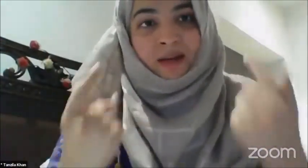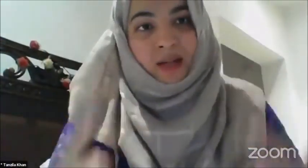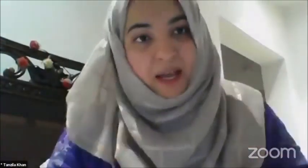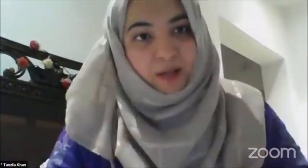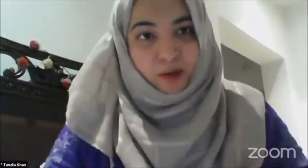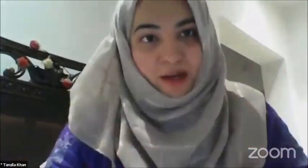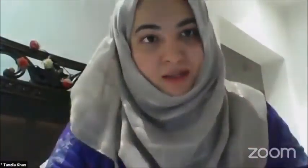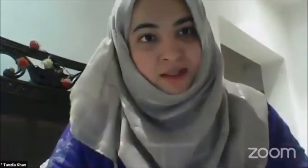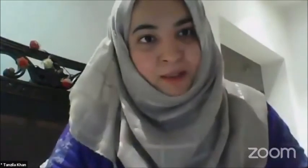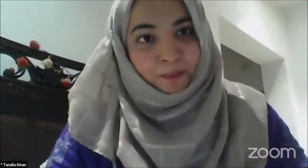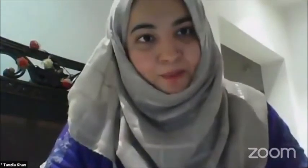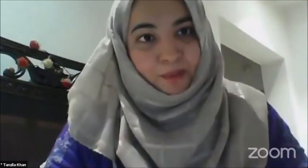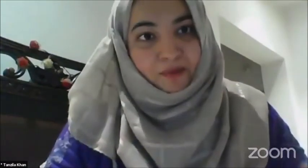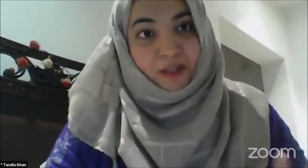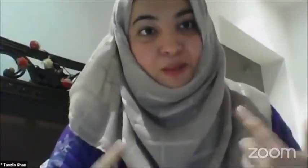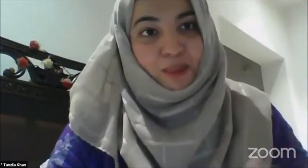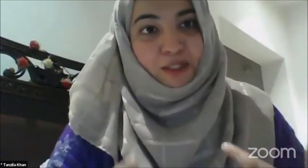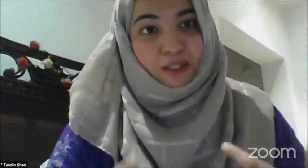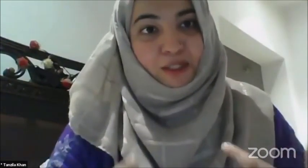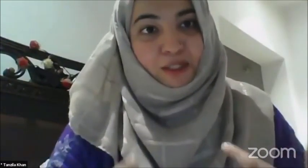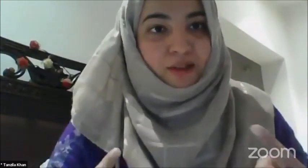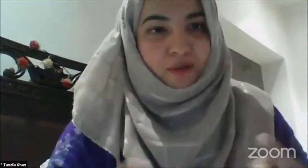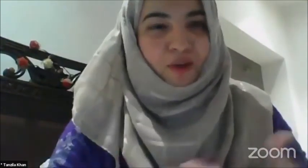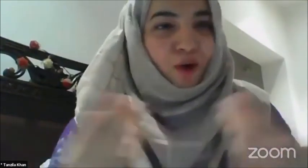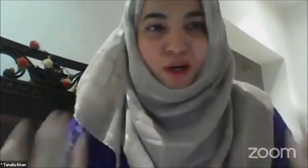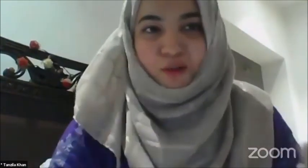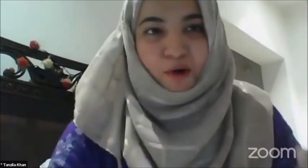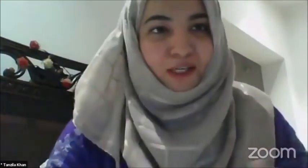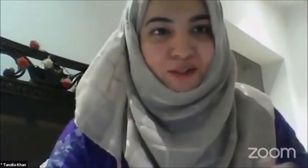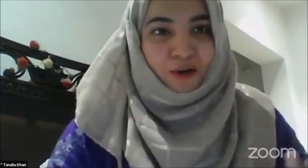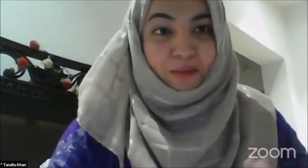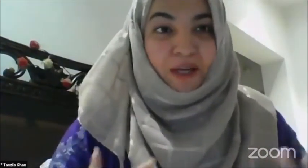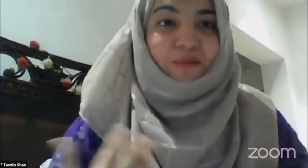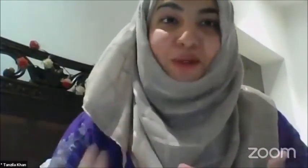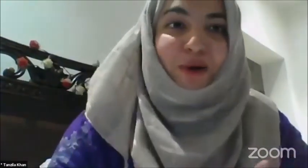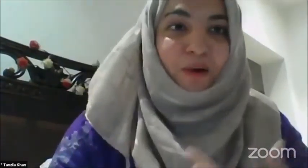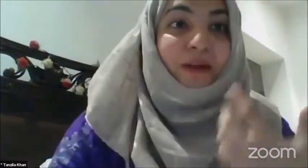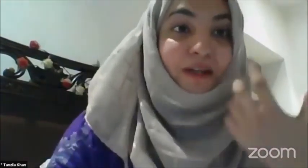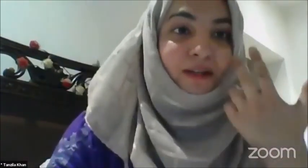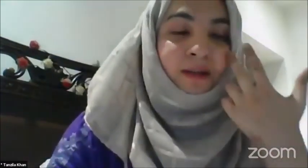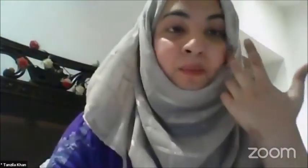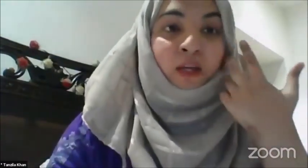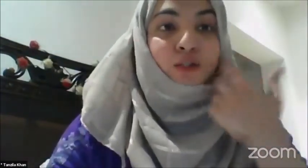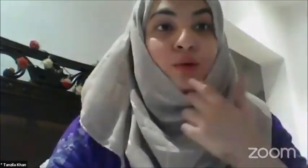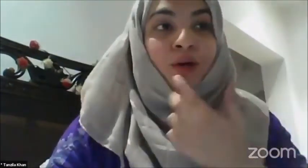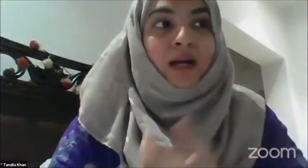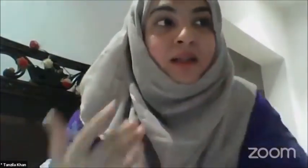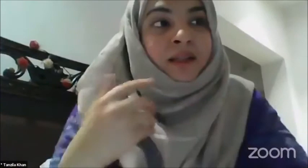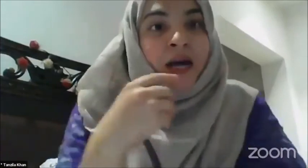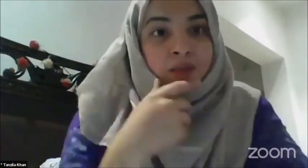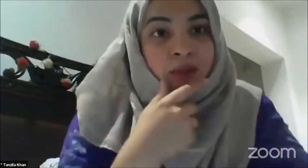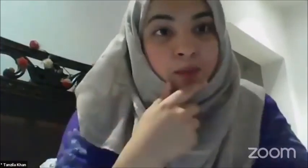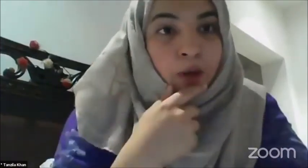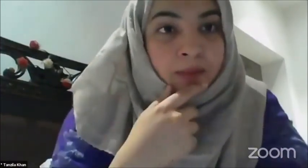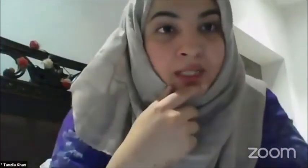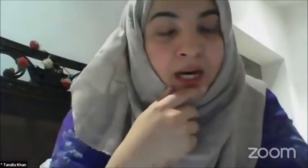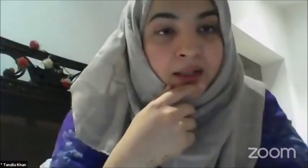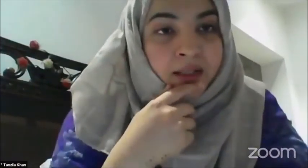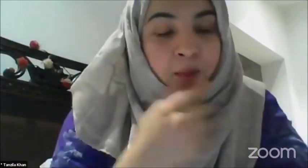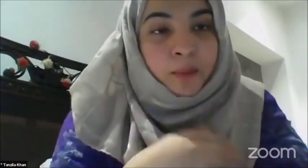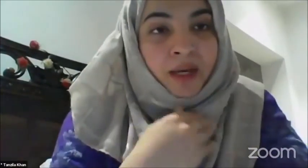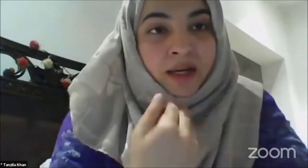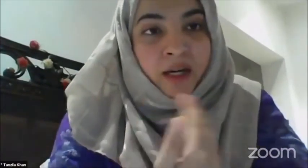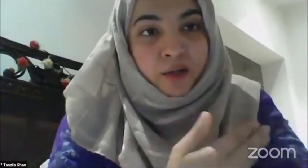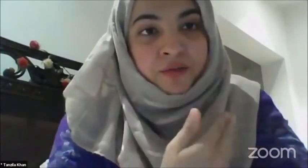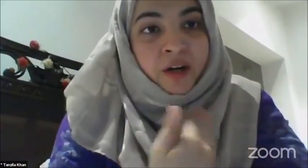completely relying on us once she places the order. We all do online shopping and we know how it is. So I think that's where the problem started,